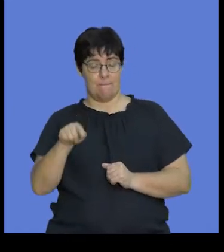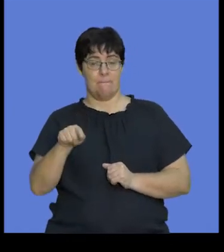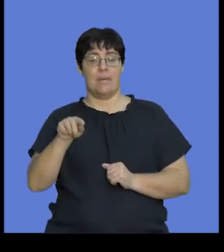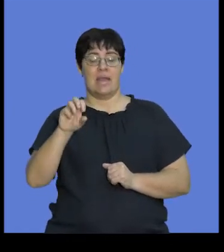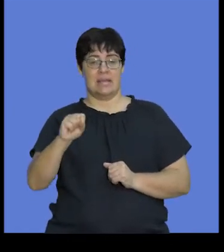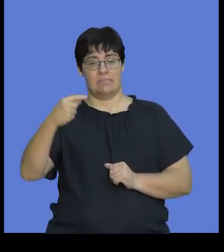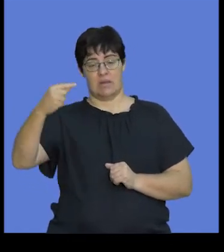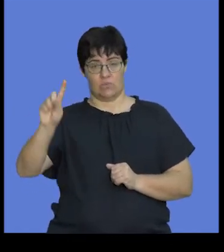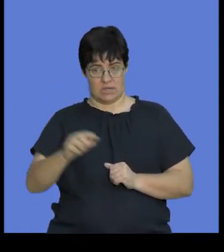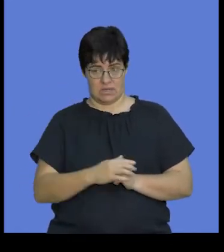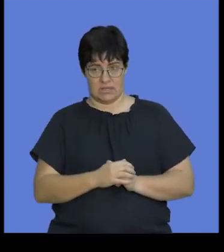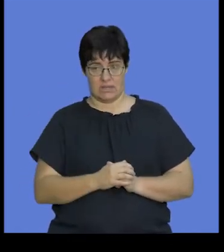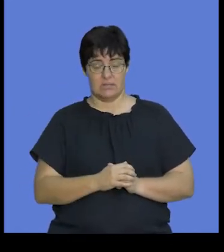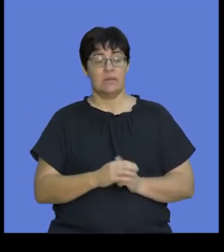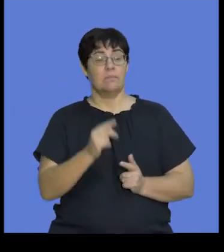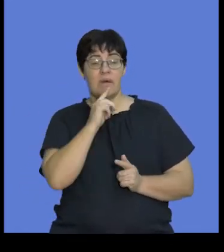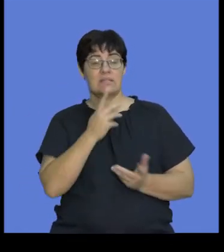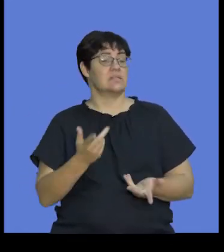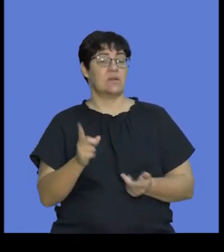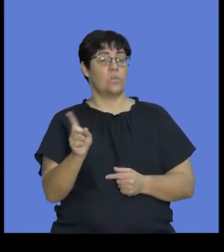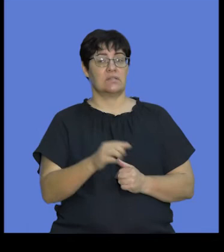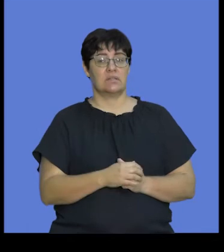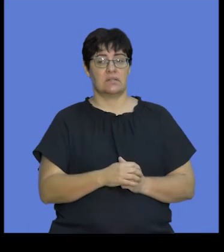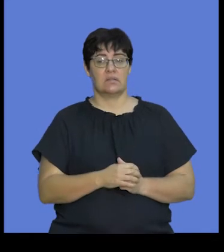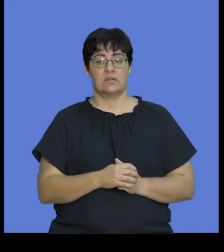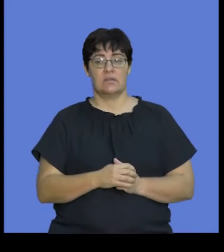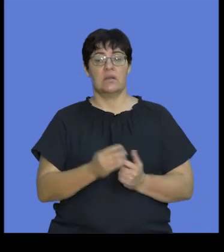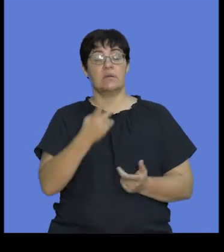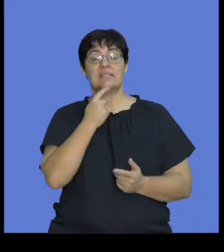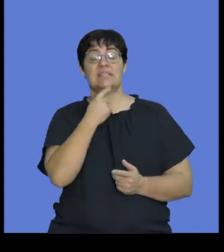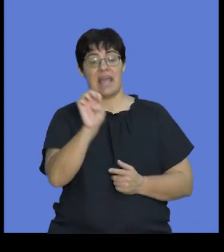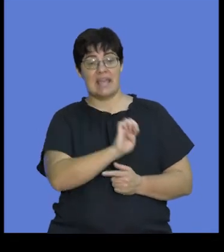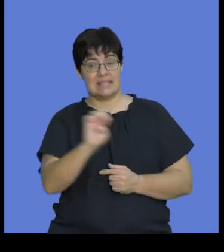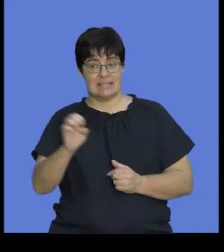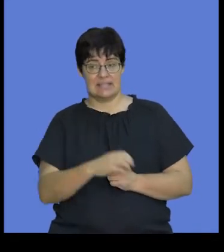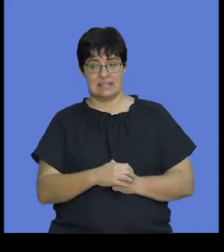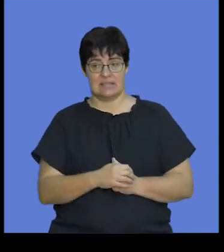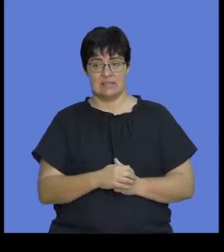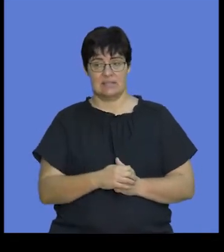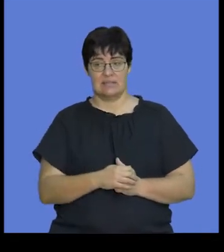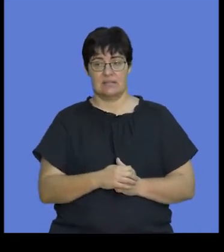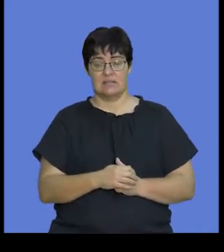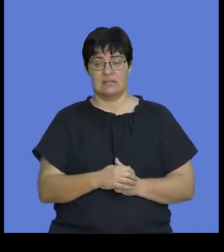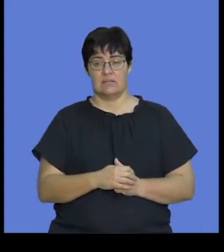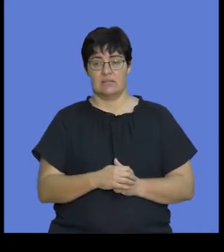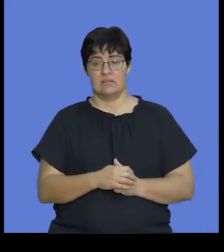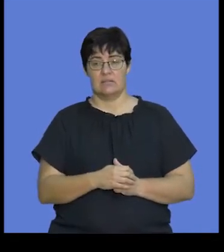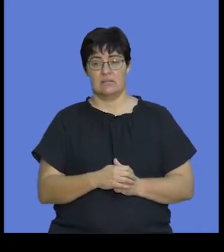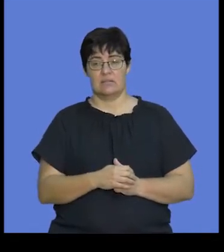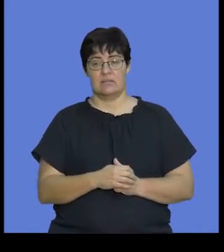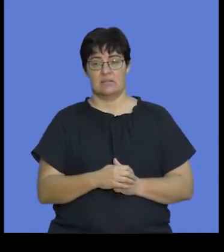and we've got to put in direction, and they told me it was going east, so my